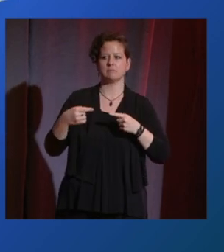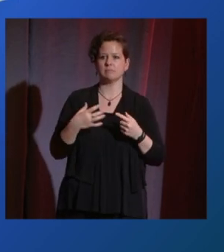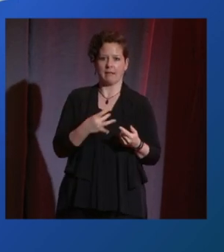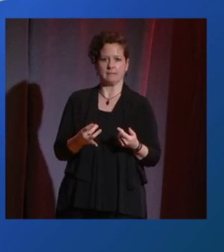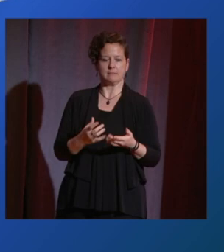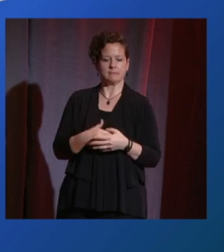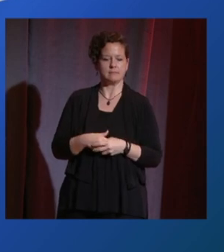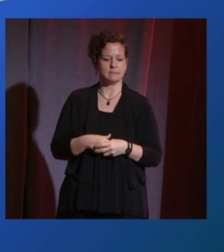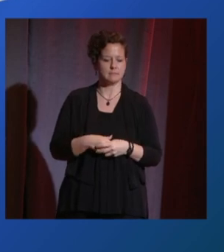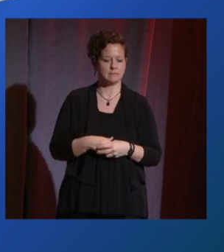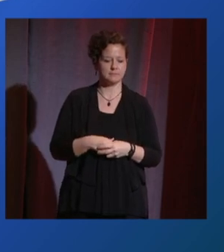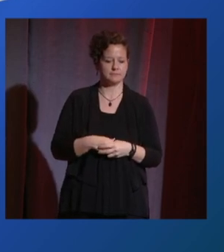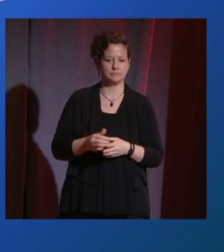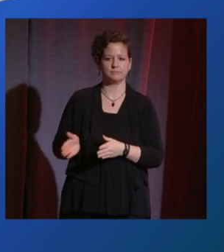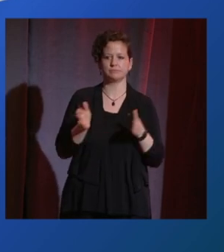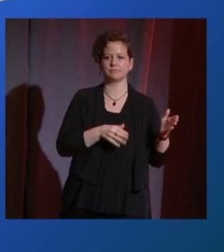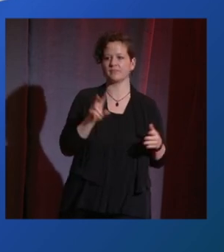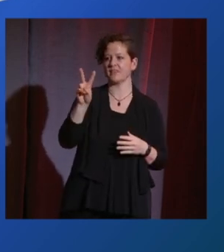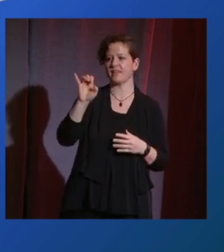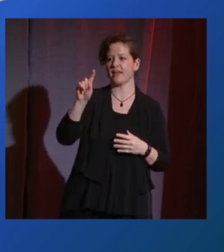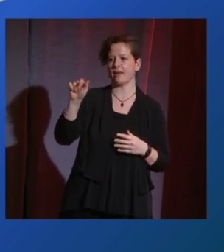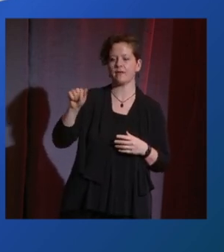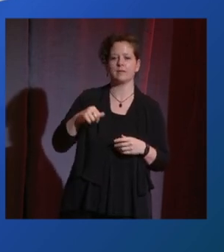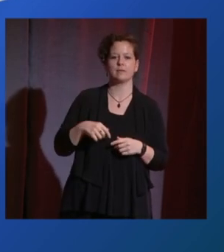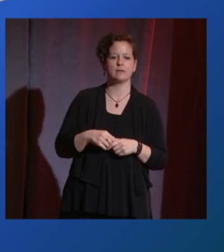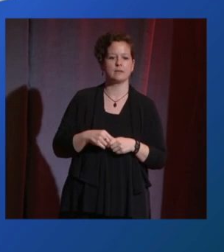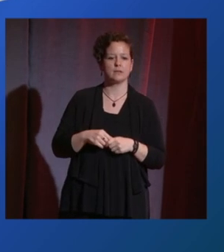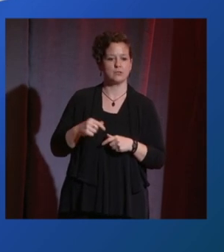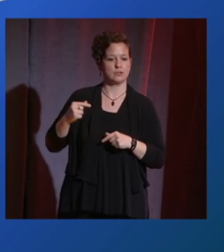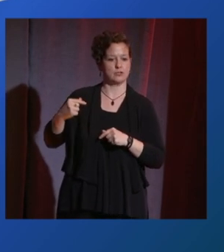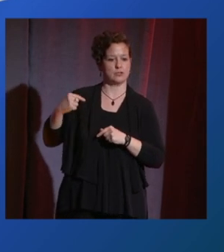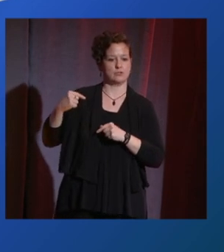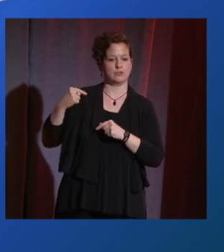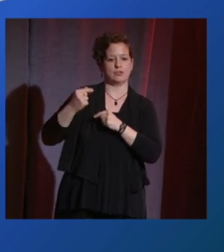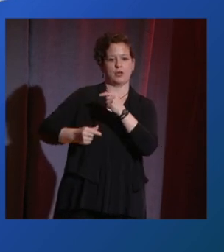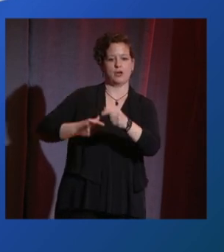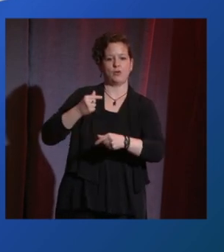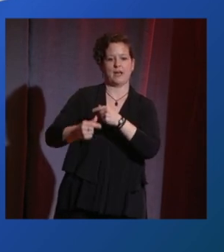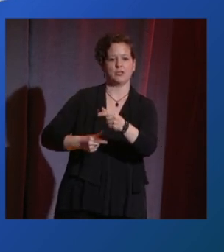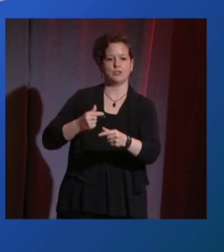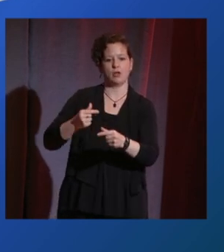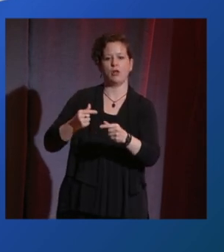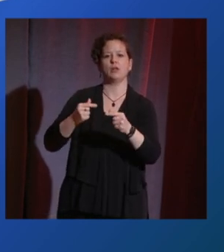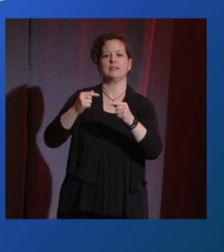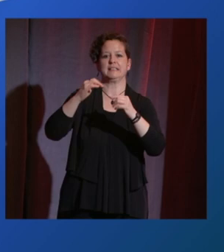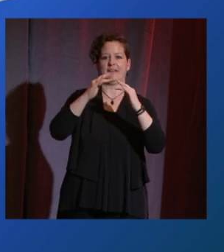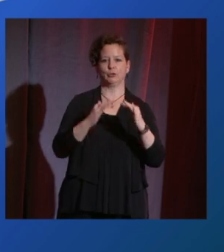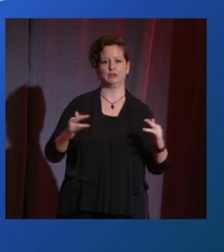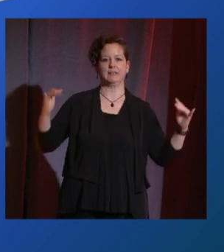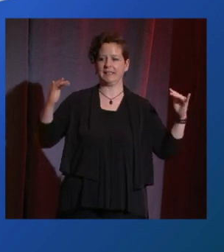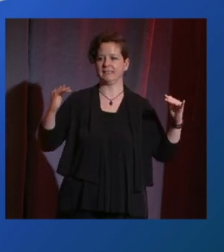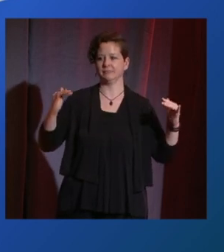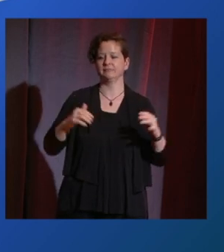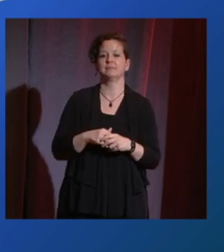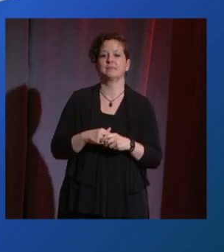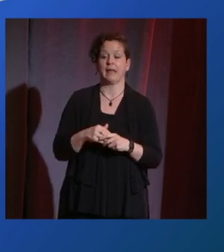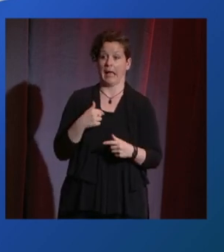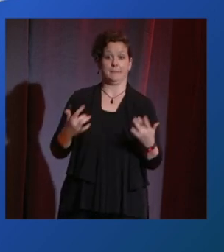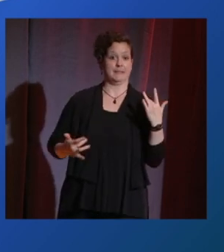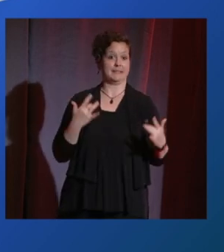I have two words uh generational diversity I am excited about right